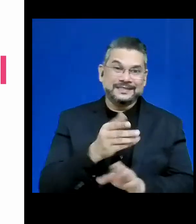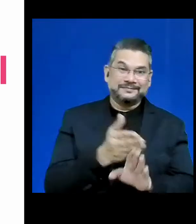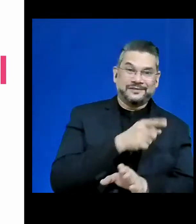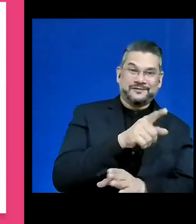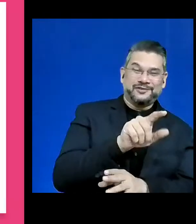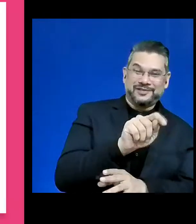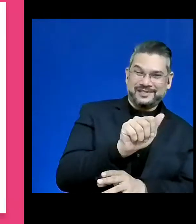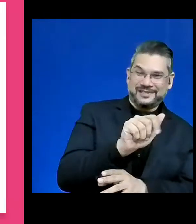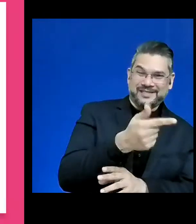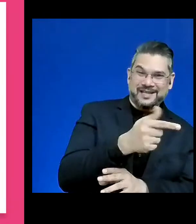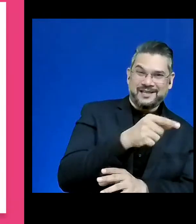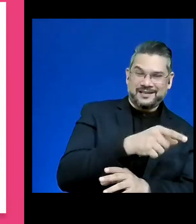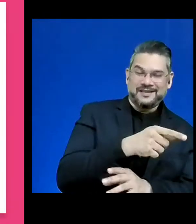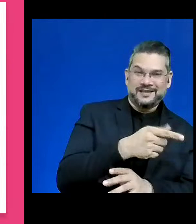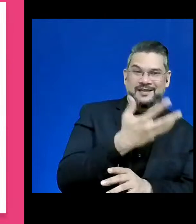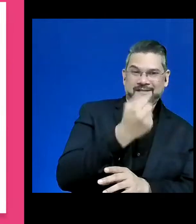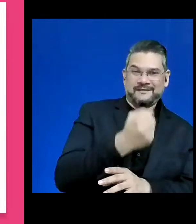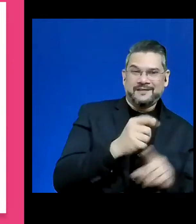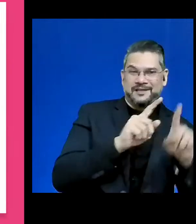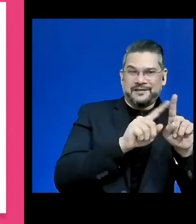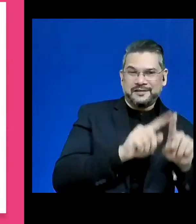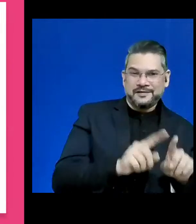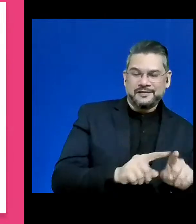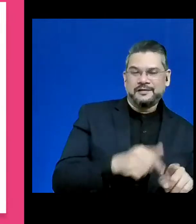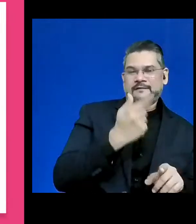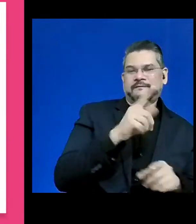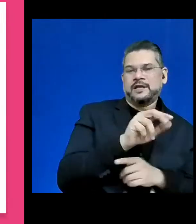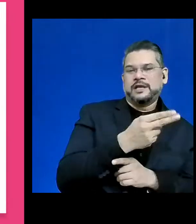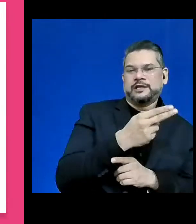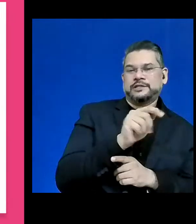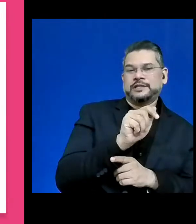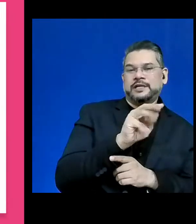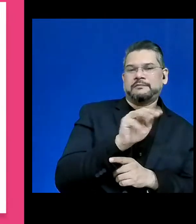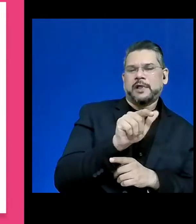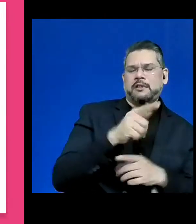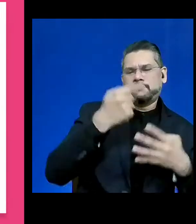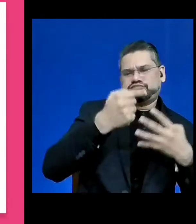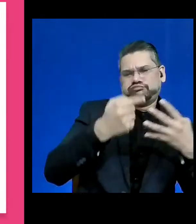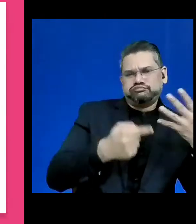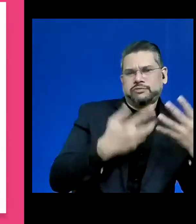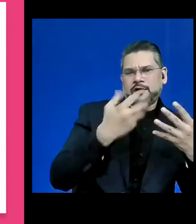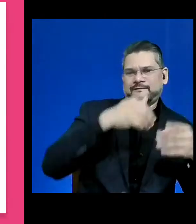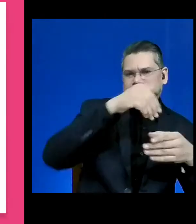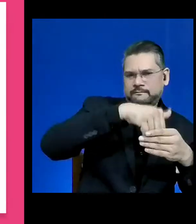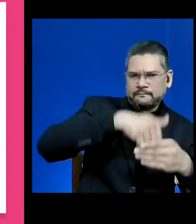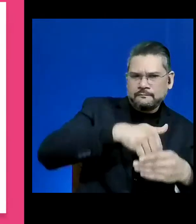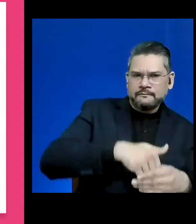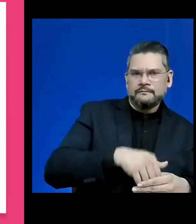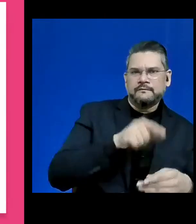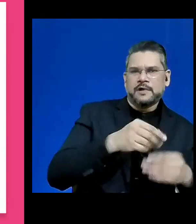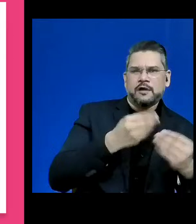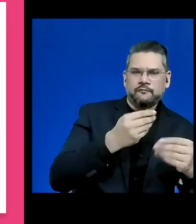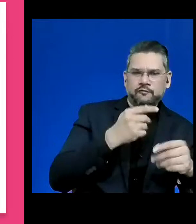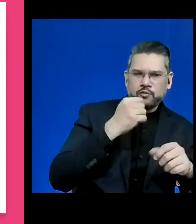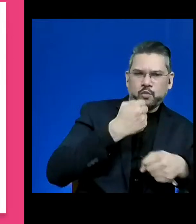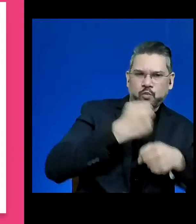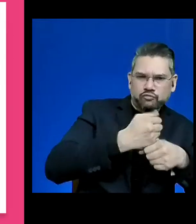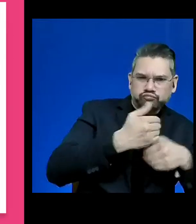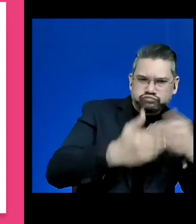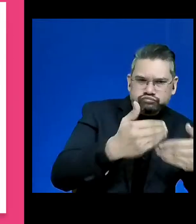contain attributes, and HTML attributes provide more functionality, more context to those